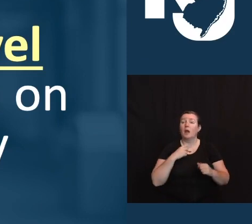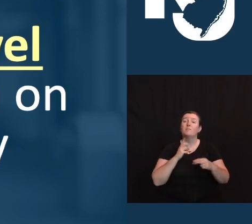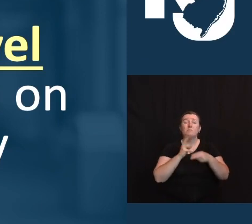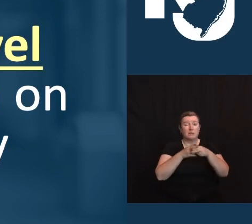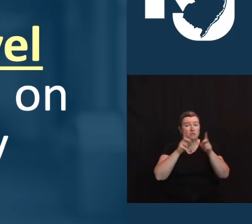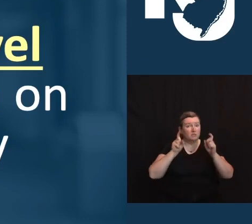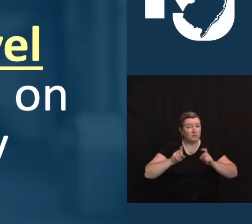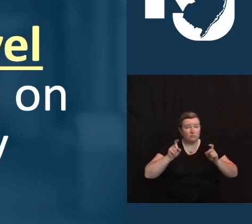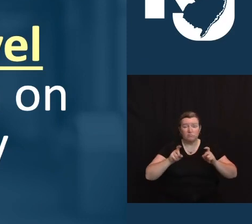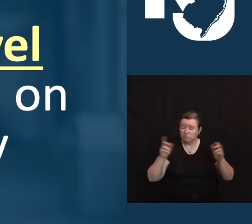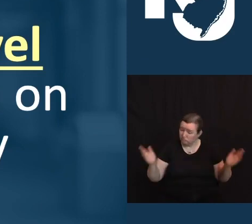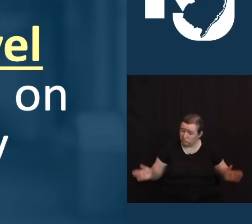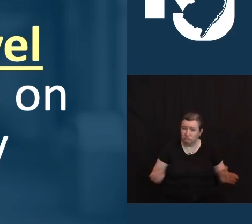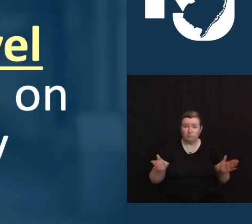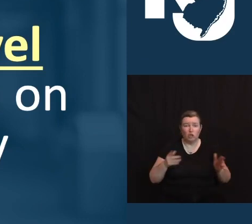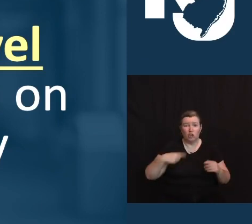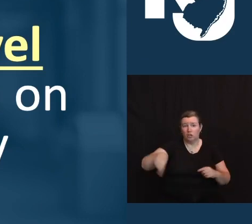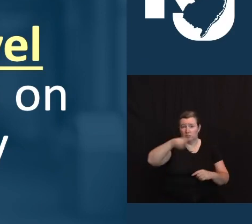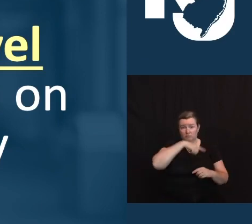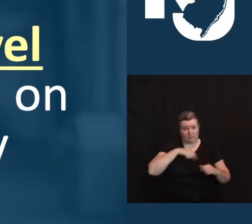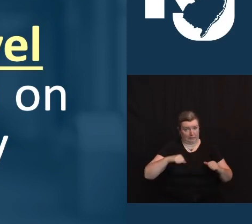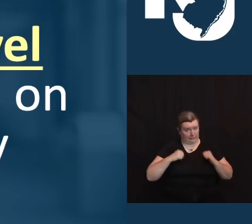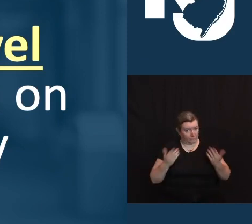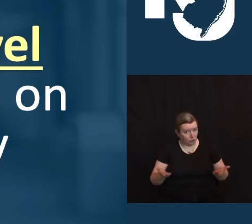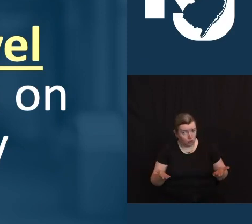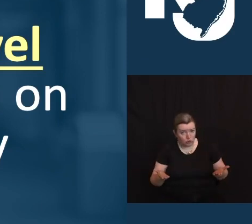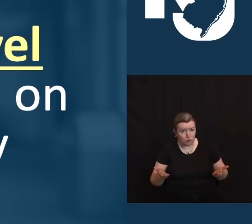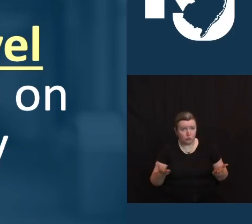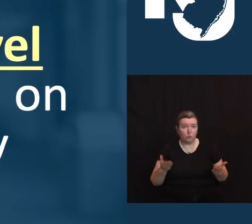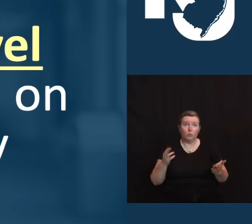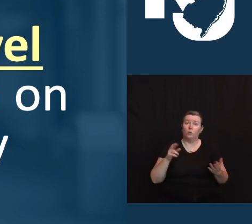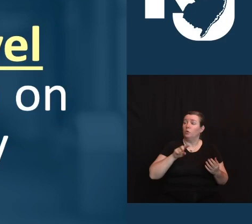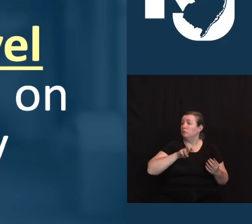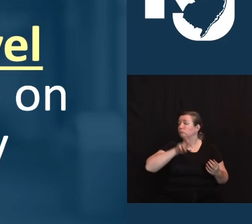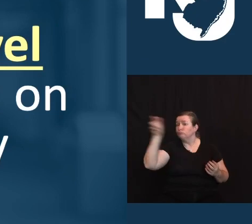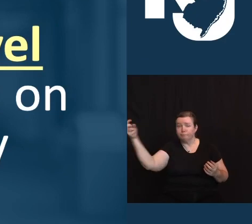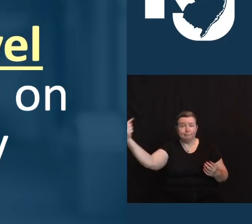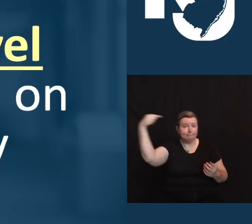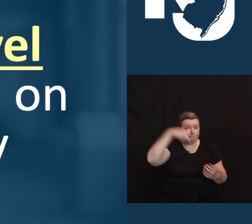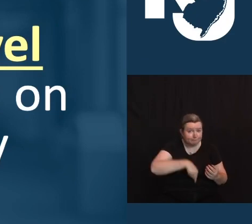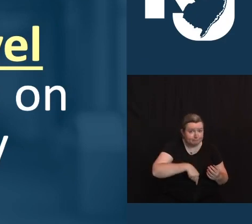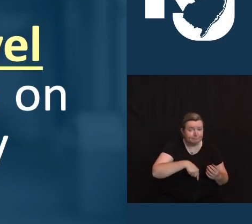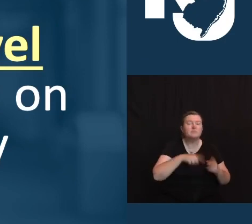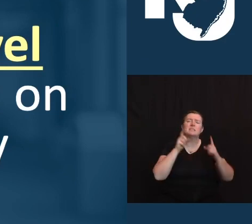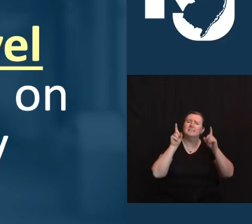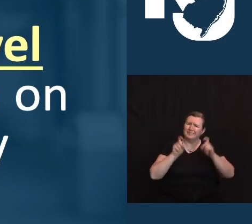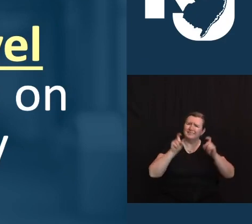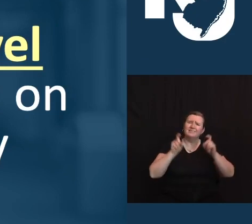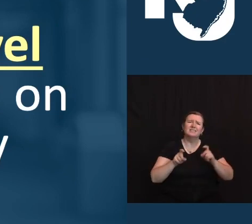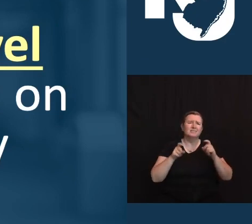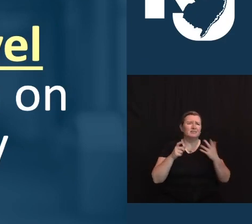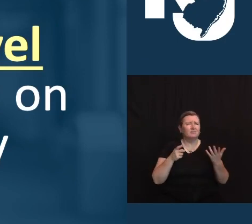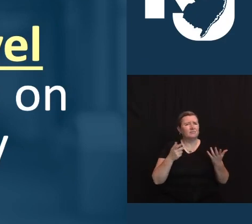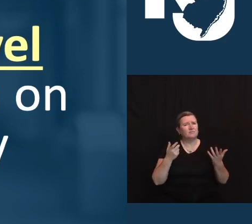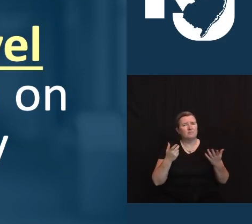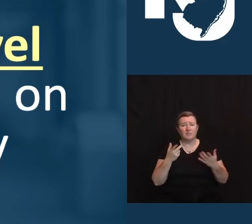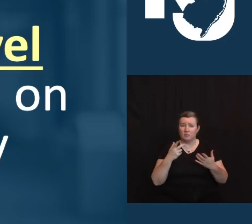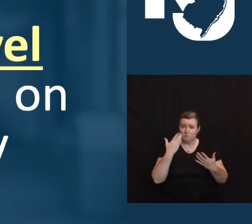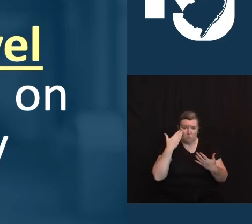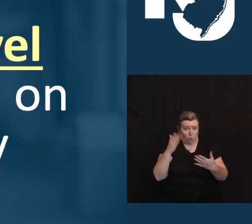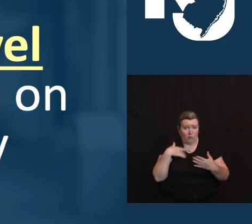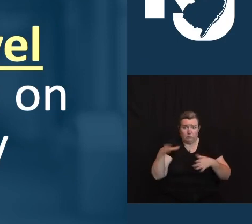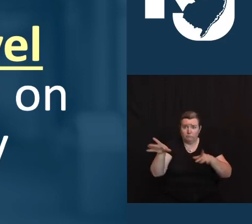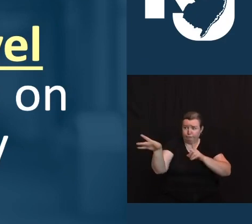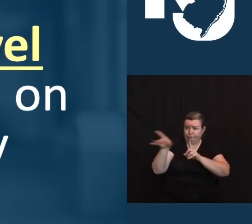residents and visitors alike, to get tested and to know whether or not you may be carrying this coronavirus, especially if you are a younger